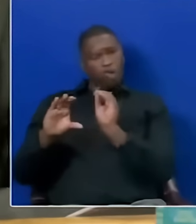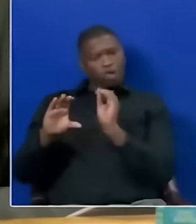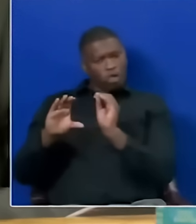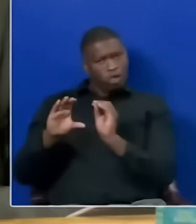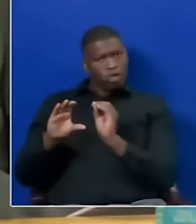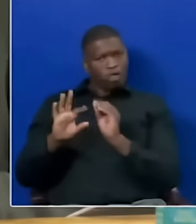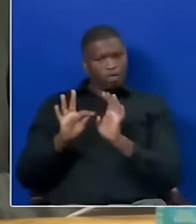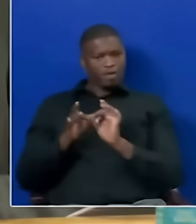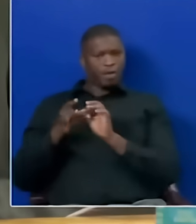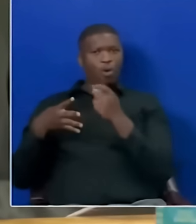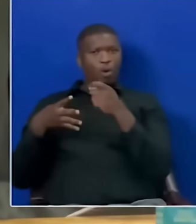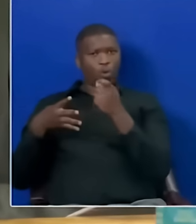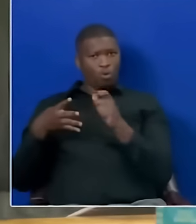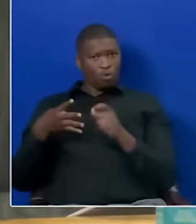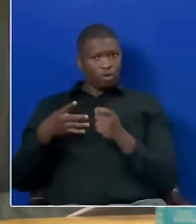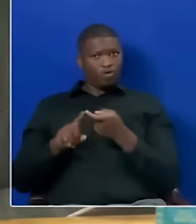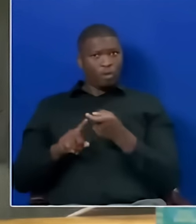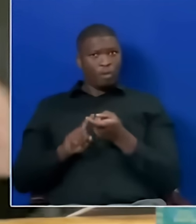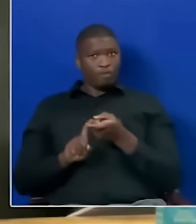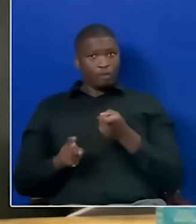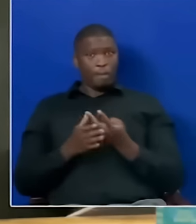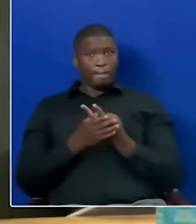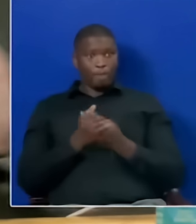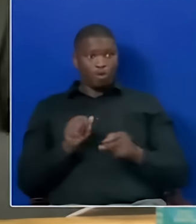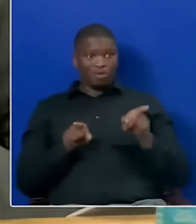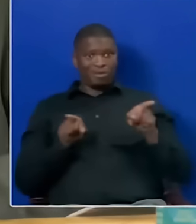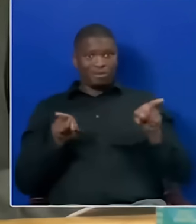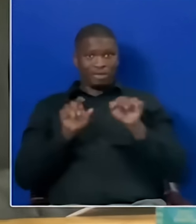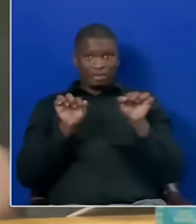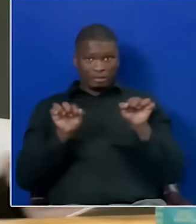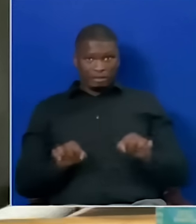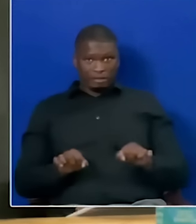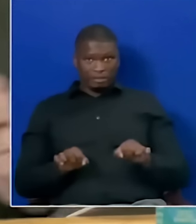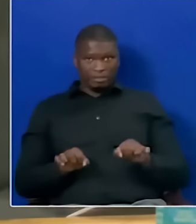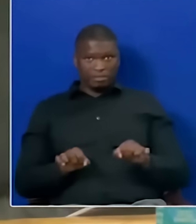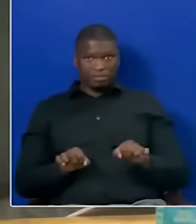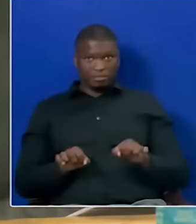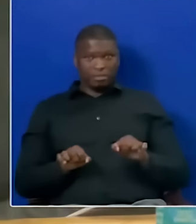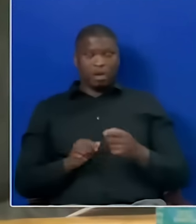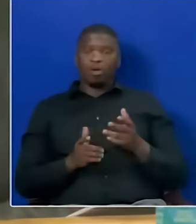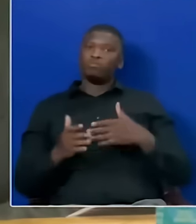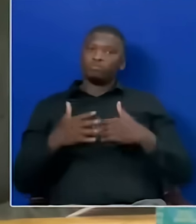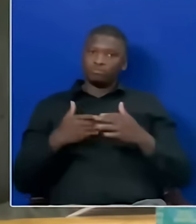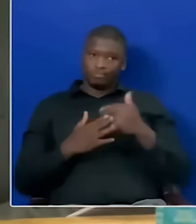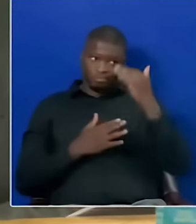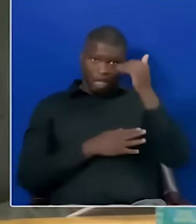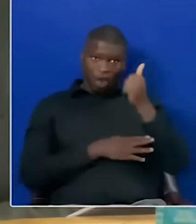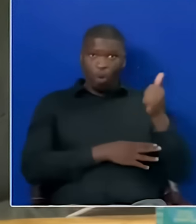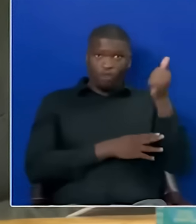and ABIS systems for these two cases, be it in head office or KZN. That is correct, Commissioners.